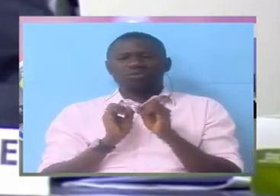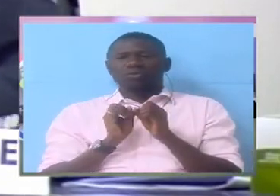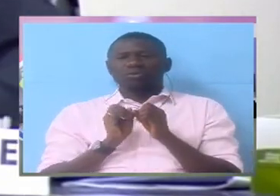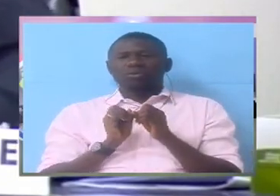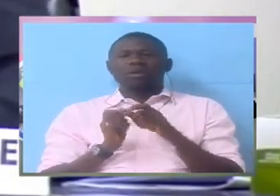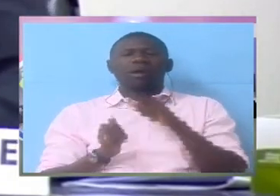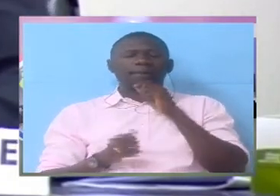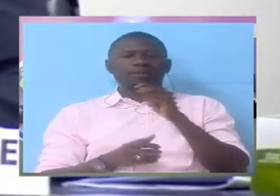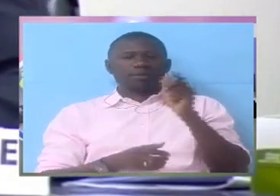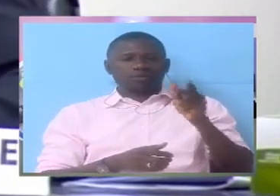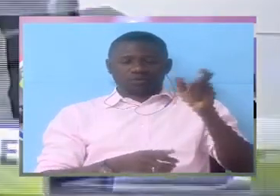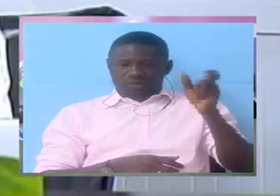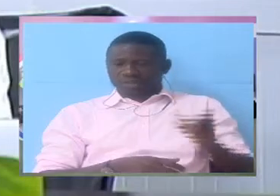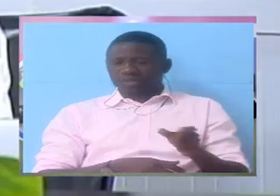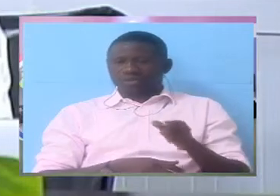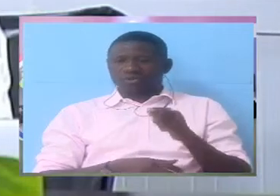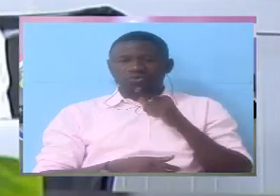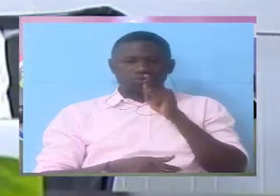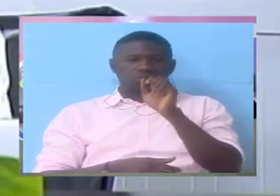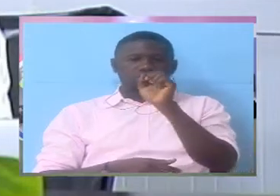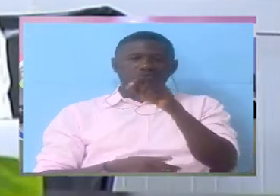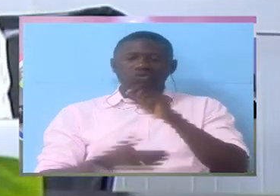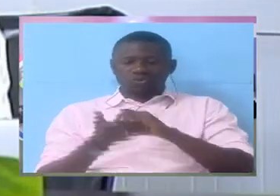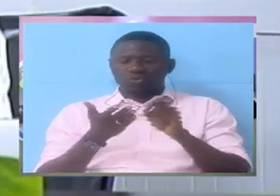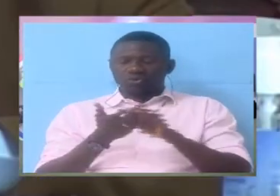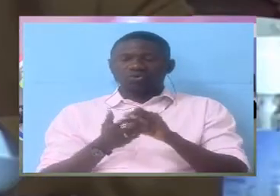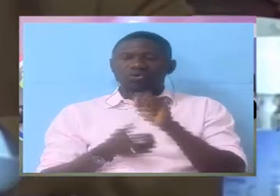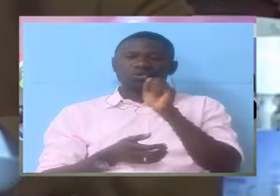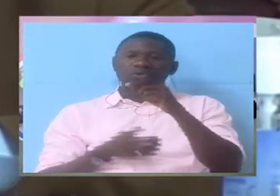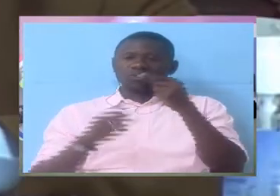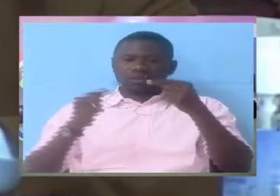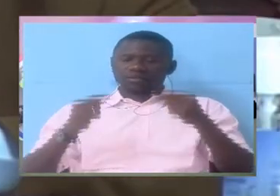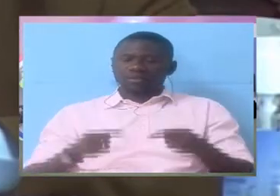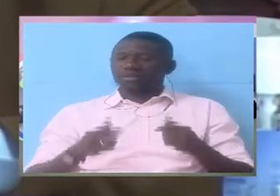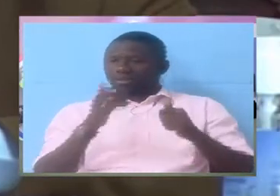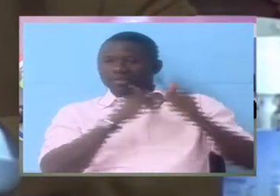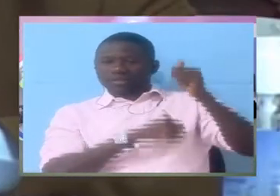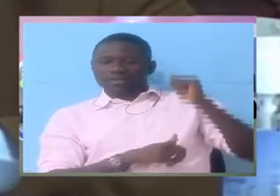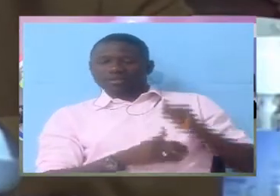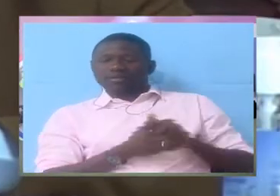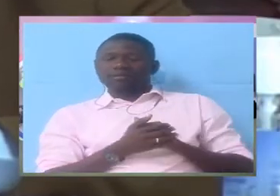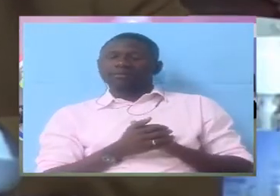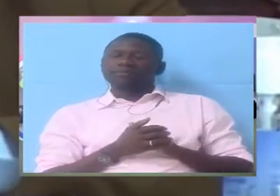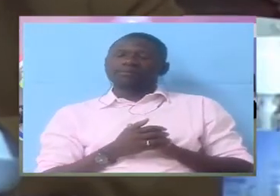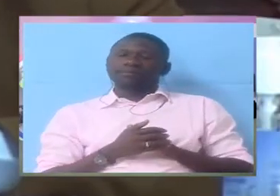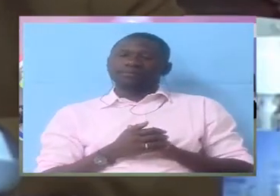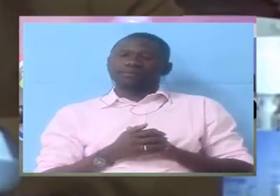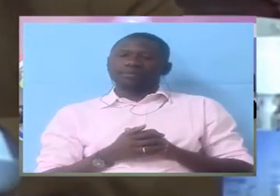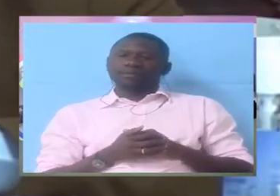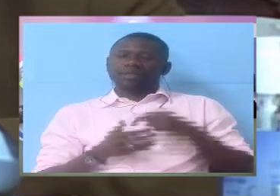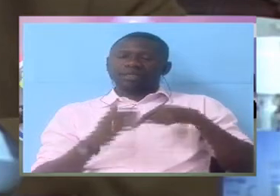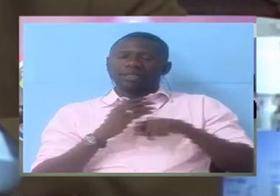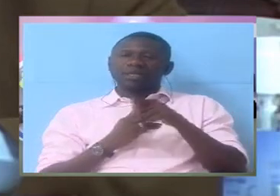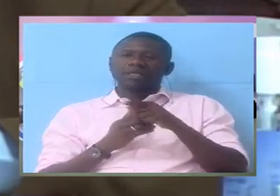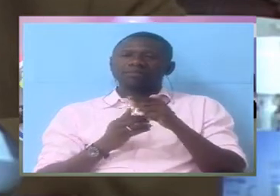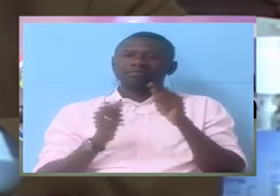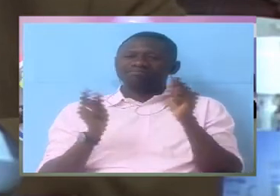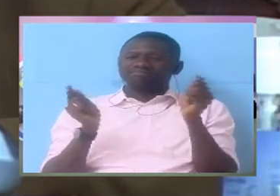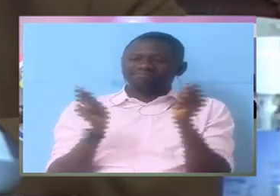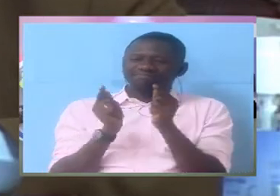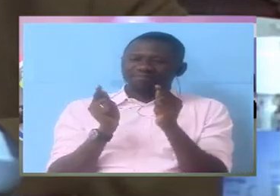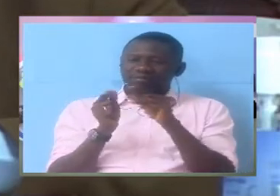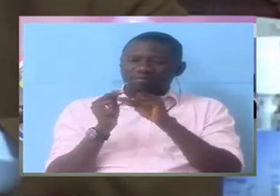What help do you need from me? In that paragraph 5 of the statement mm-hmm. you mentioned, did he use the